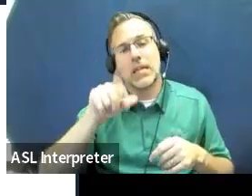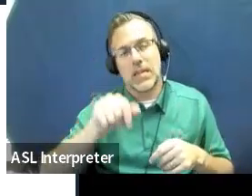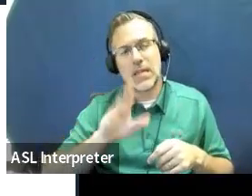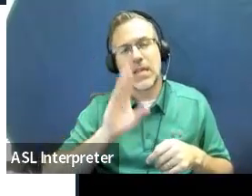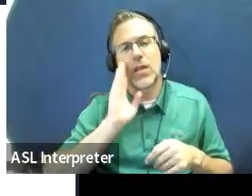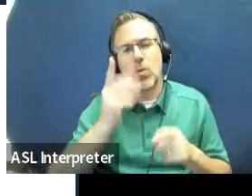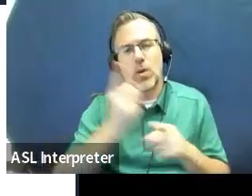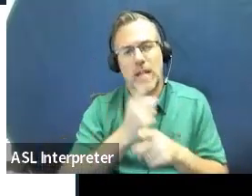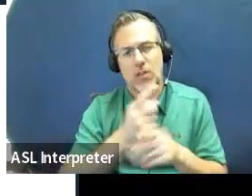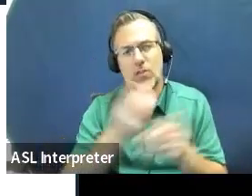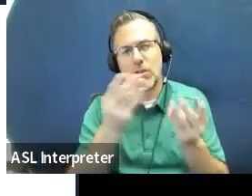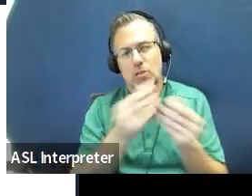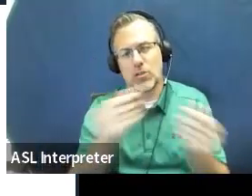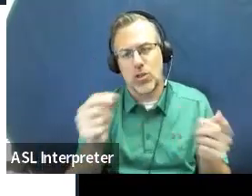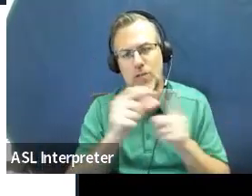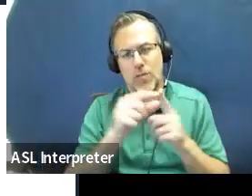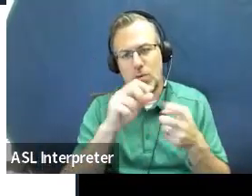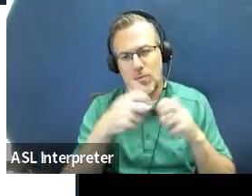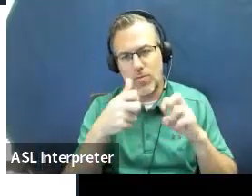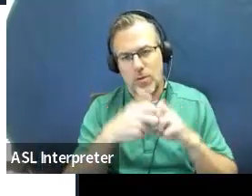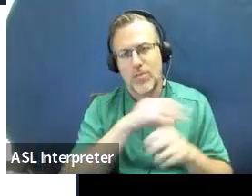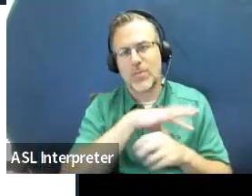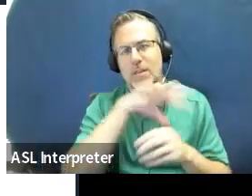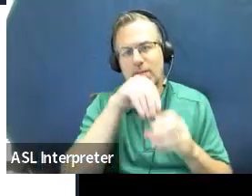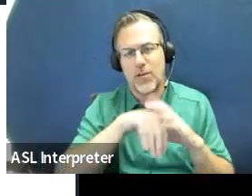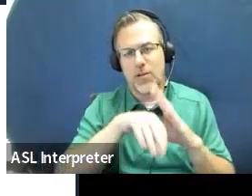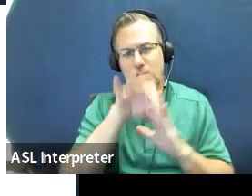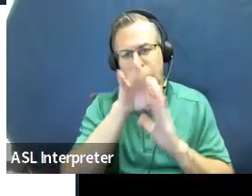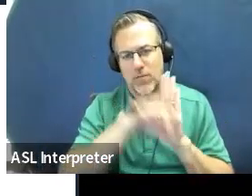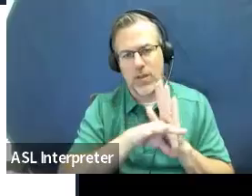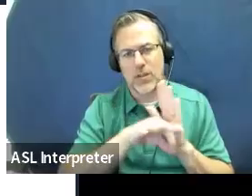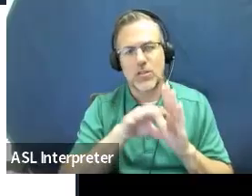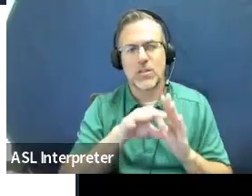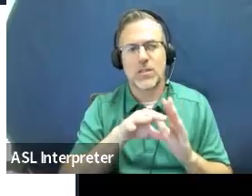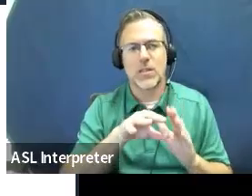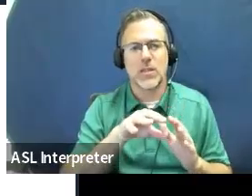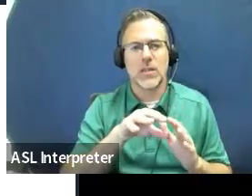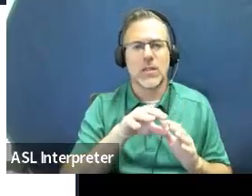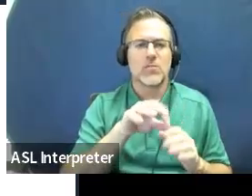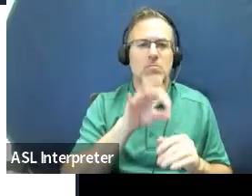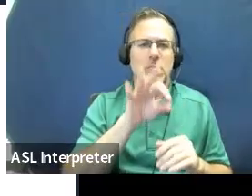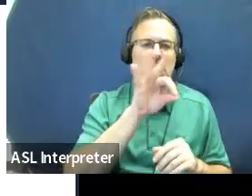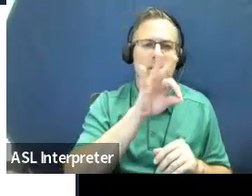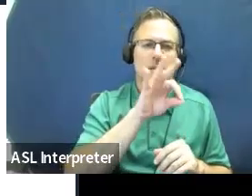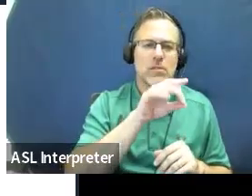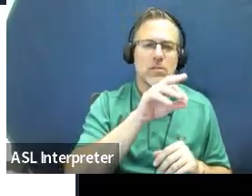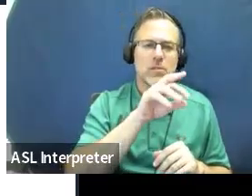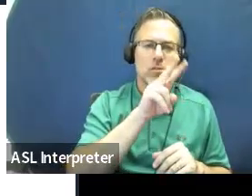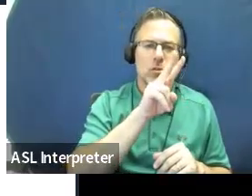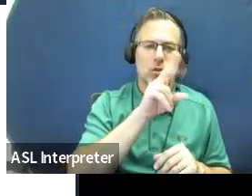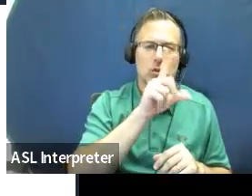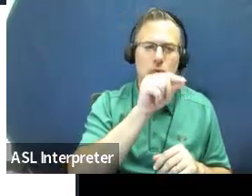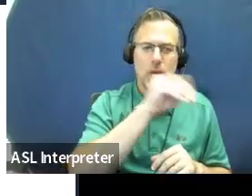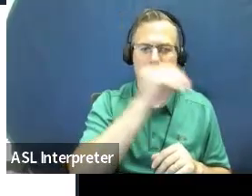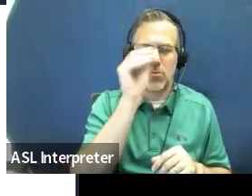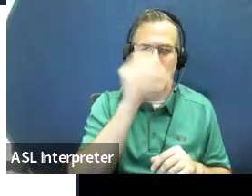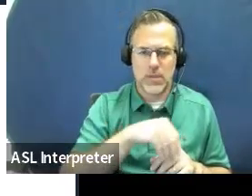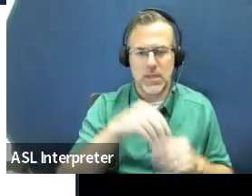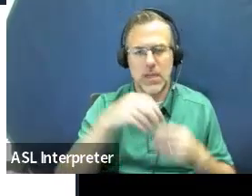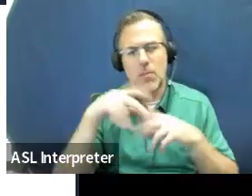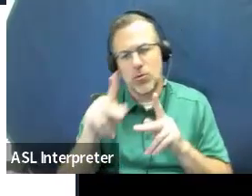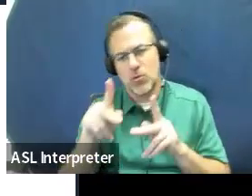word problems involving fractions in 9 out of 10 opportunities across 3 sessions as measured by work sample and teacher